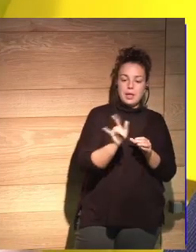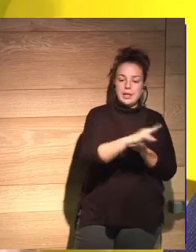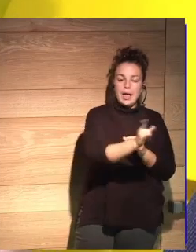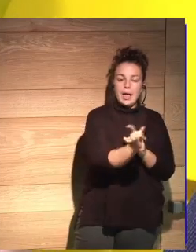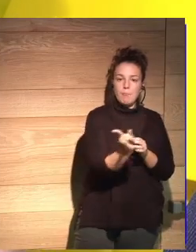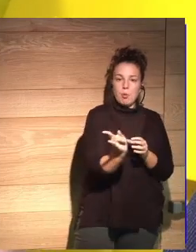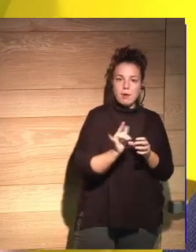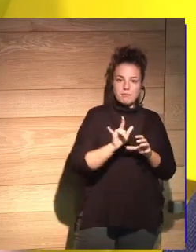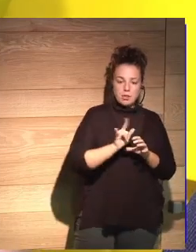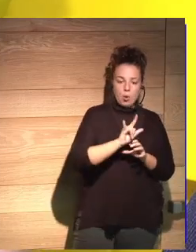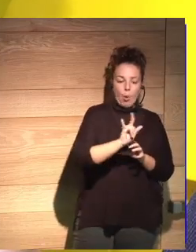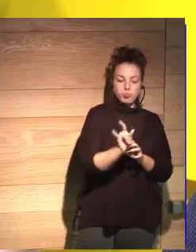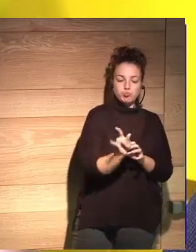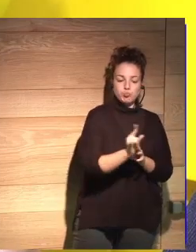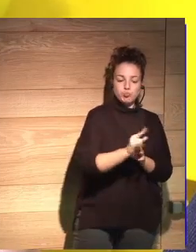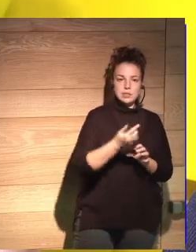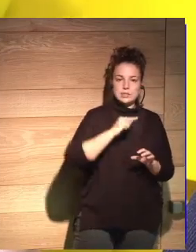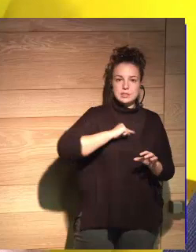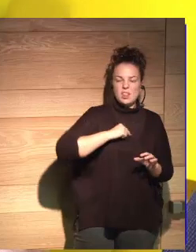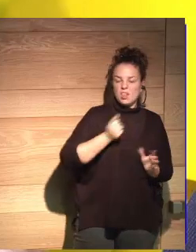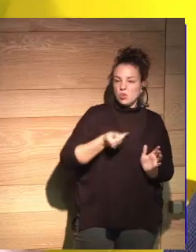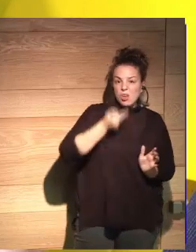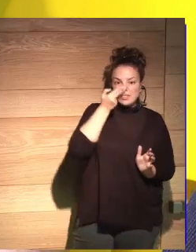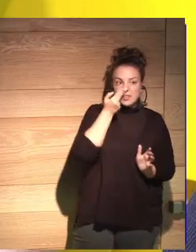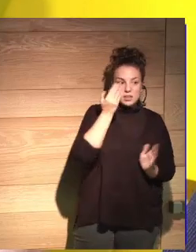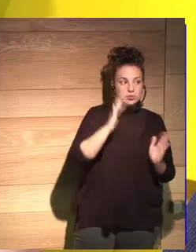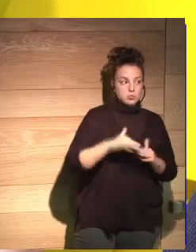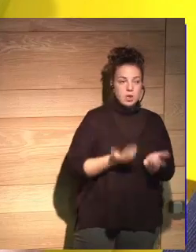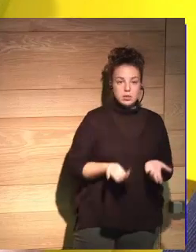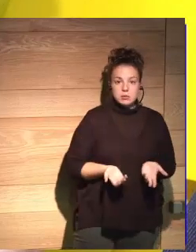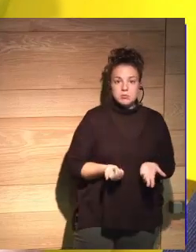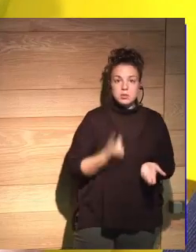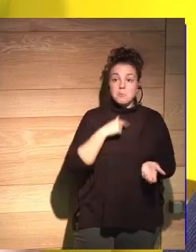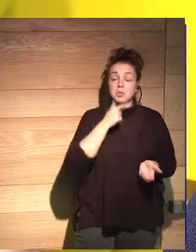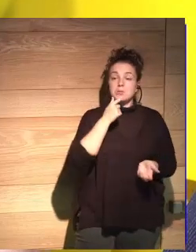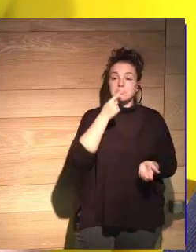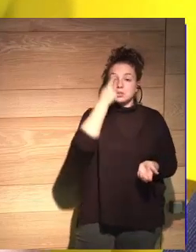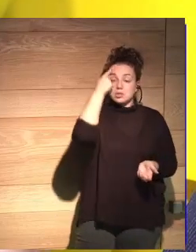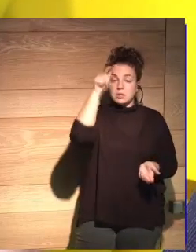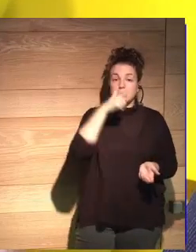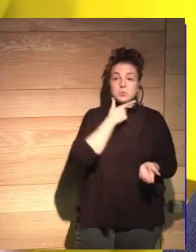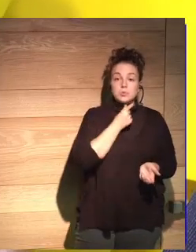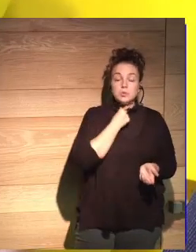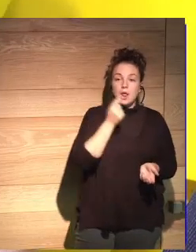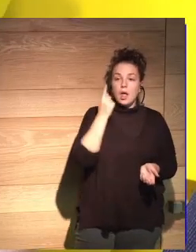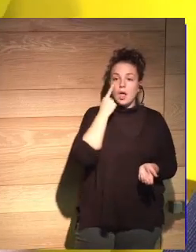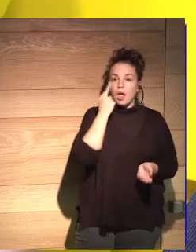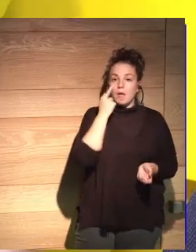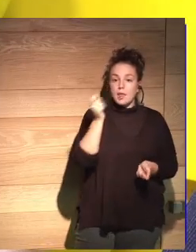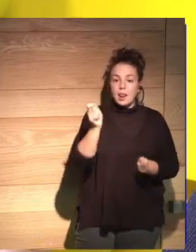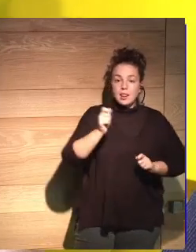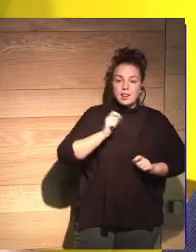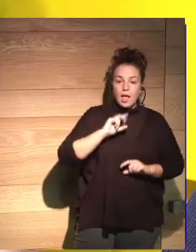field with a lot of precision. So I'm not really interested about that, but I would like to know about